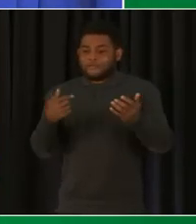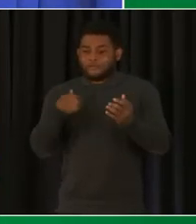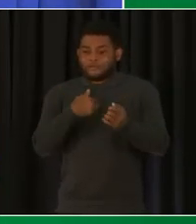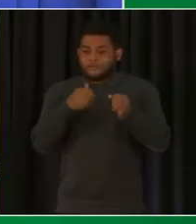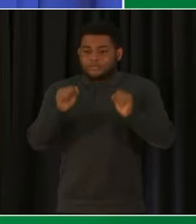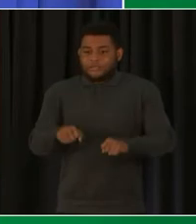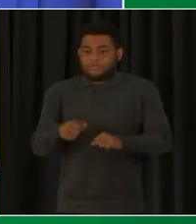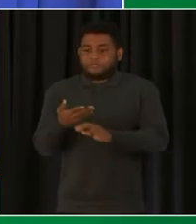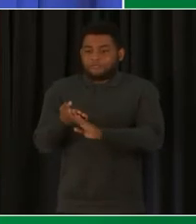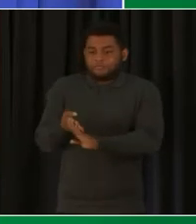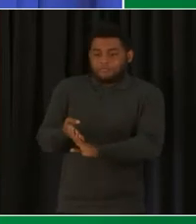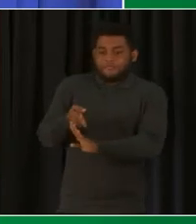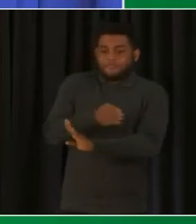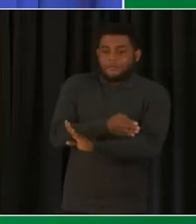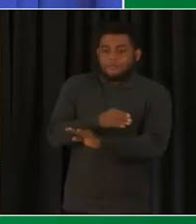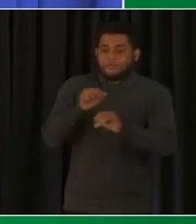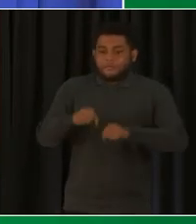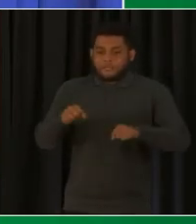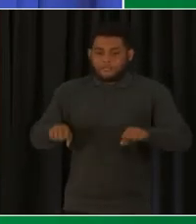any potential spread.